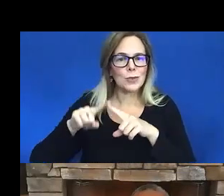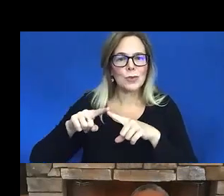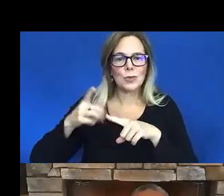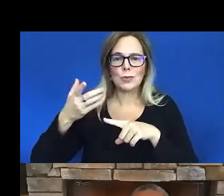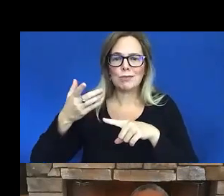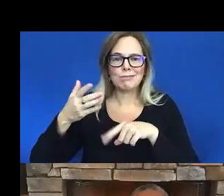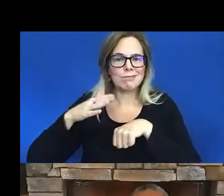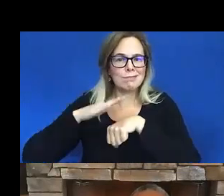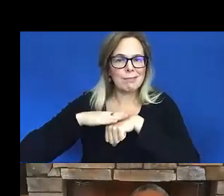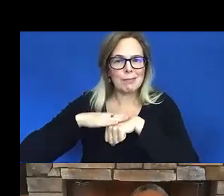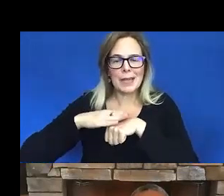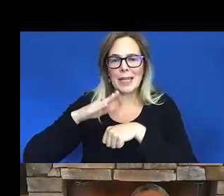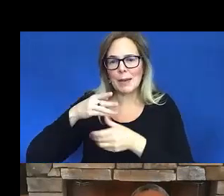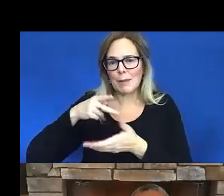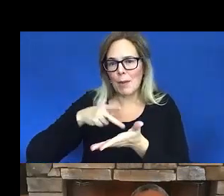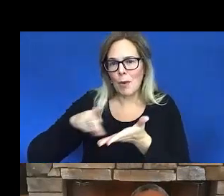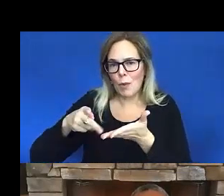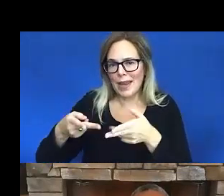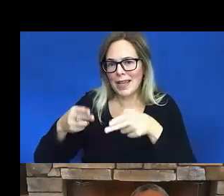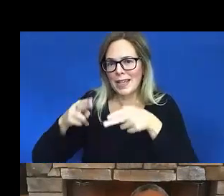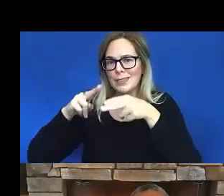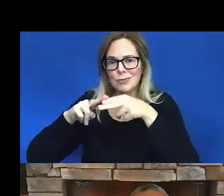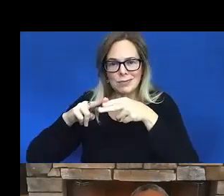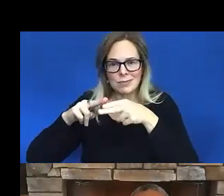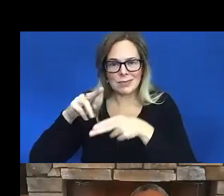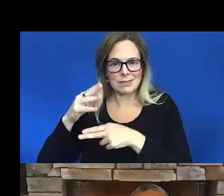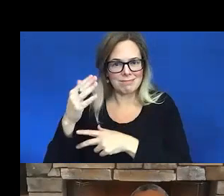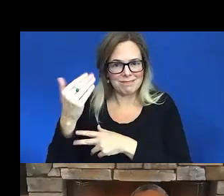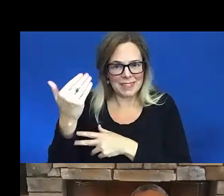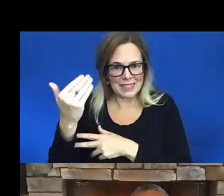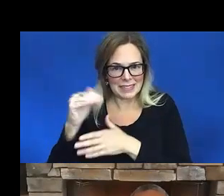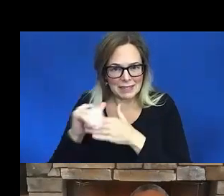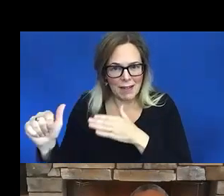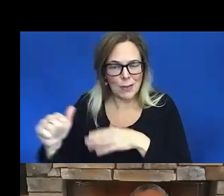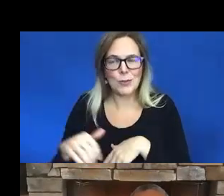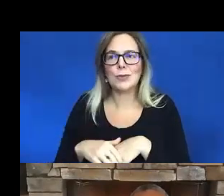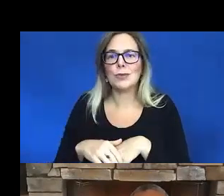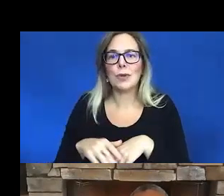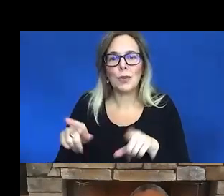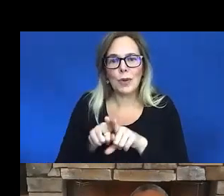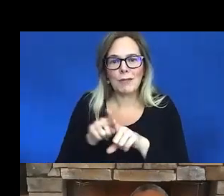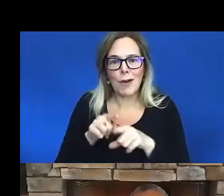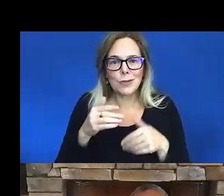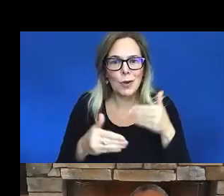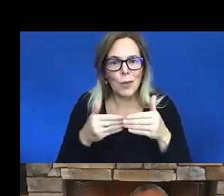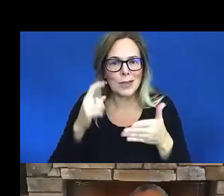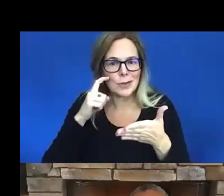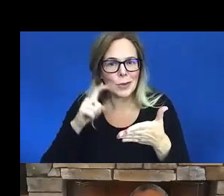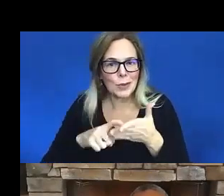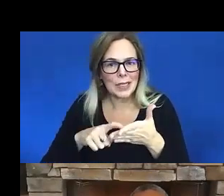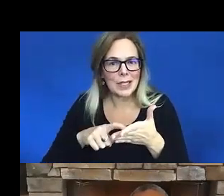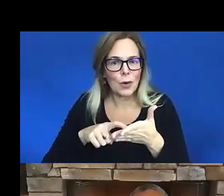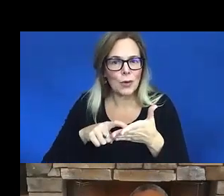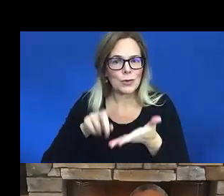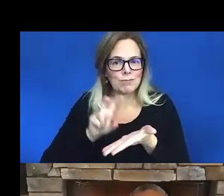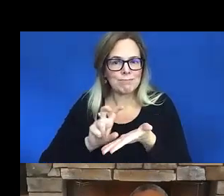minimum wage of $15. We've also processed recognition bonuses. We've also looked